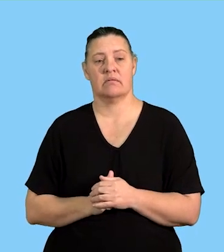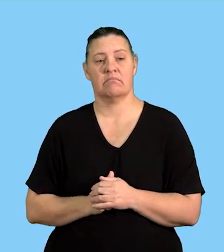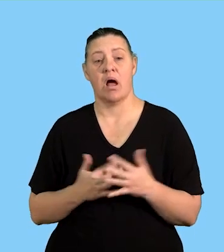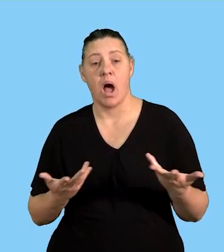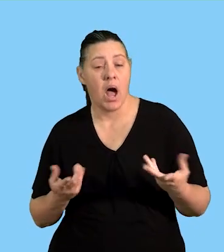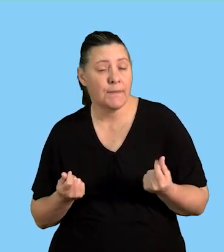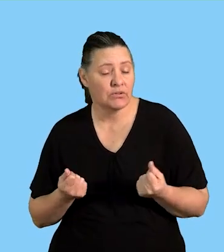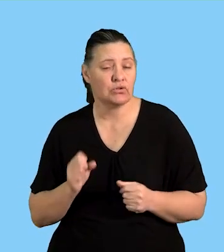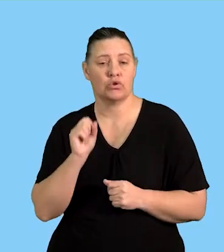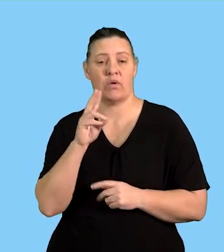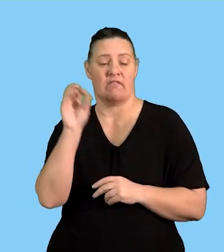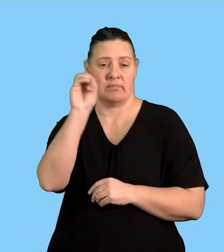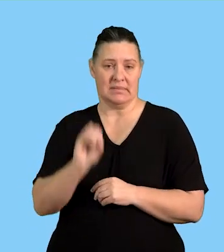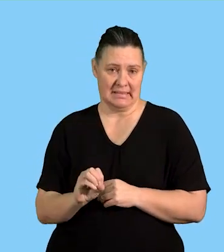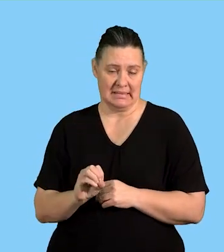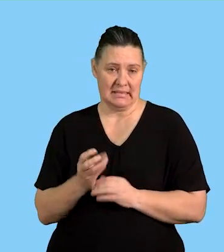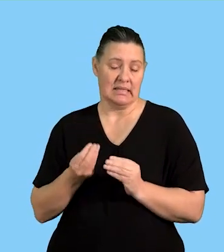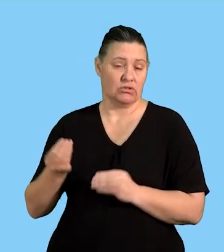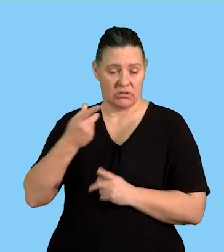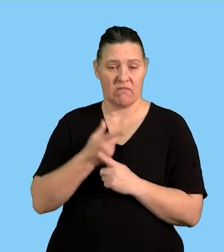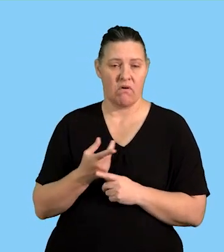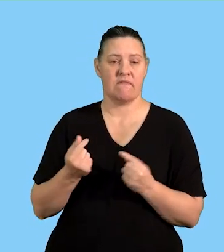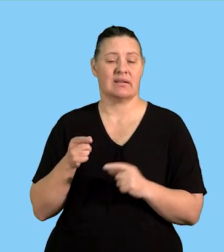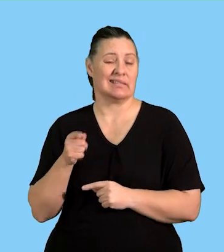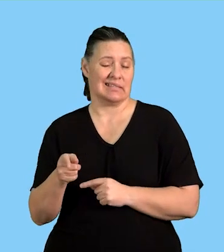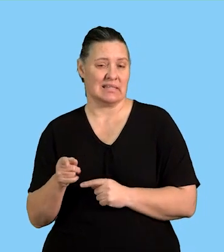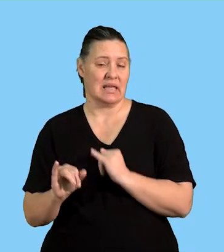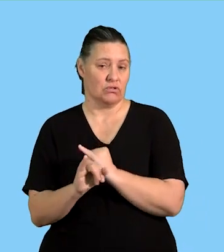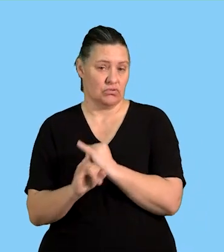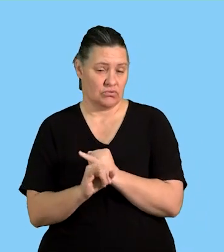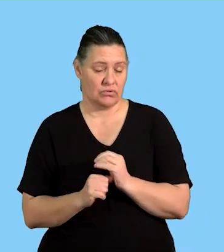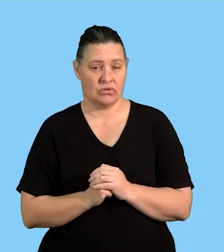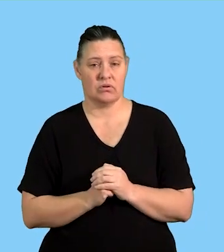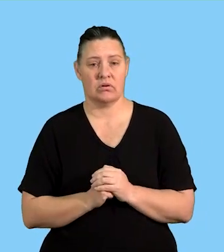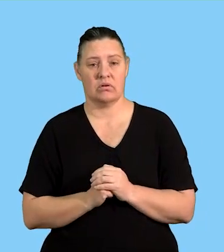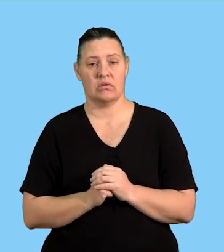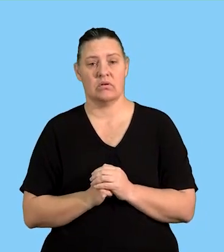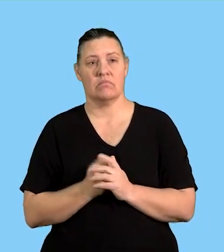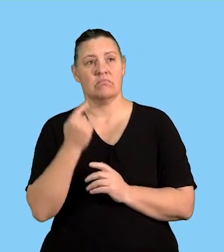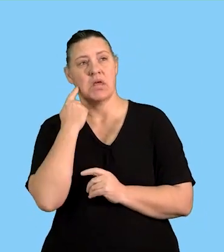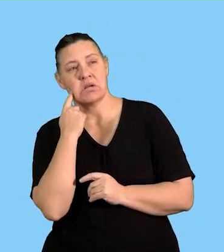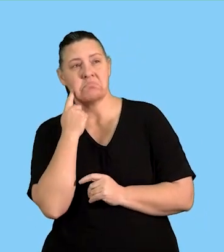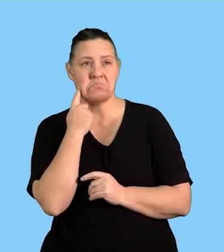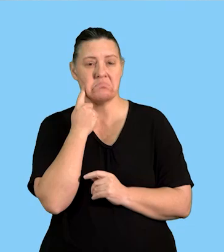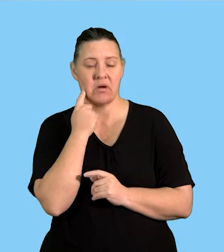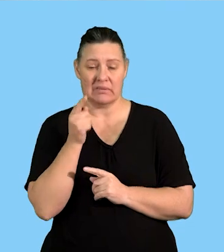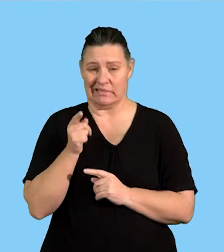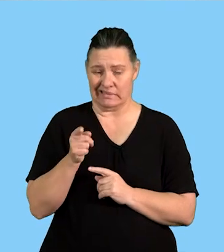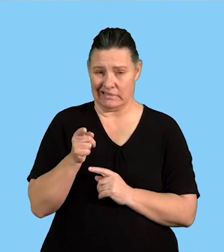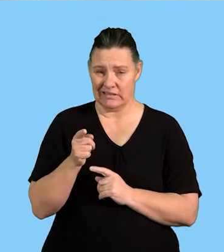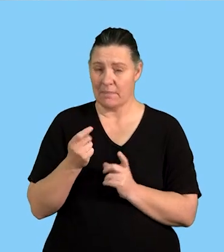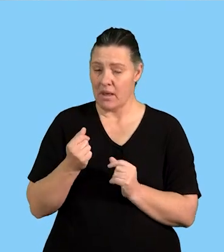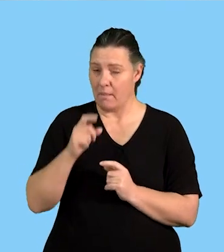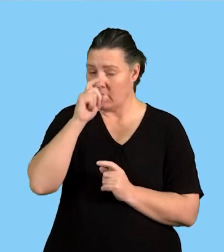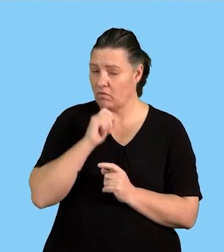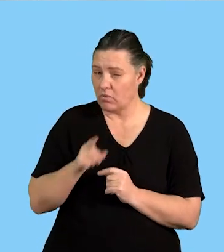at 12% interest rate with the financial institution, you should be thinking to say, is this